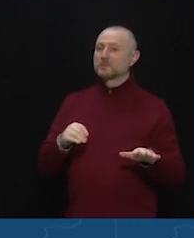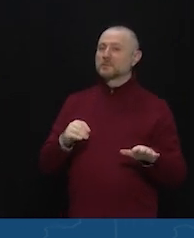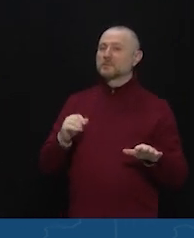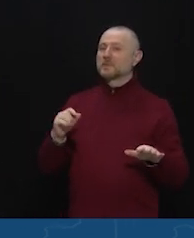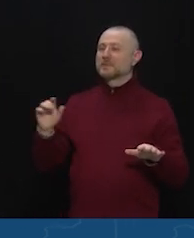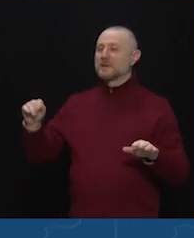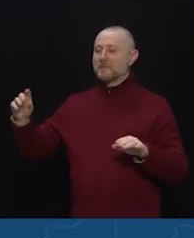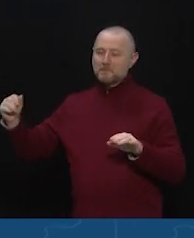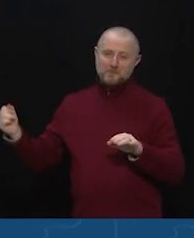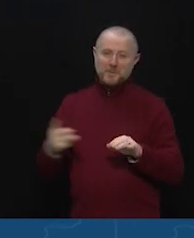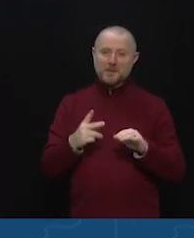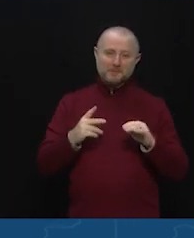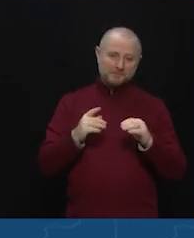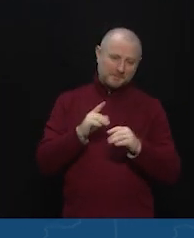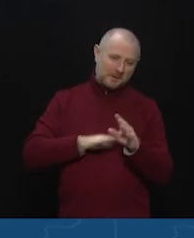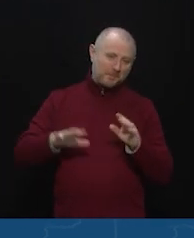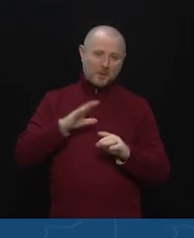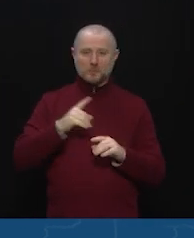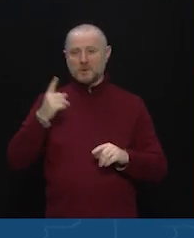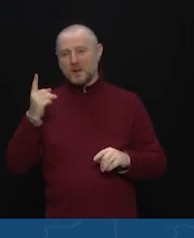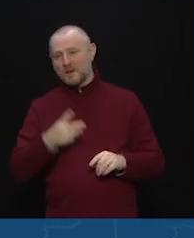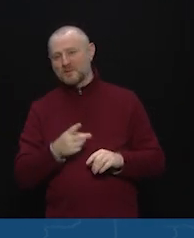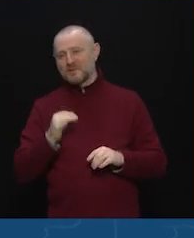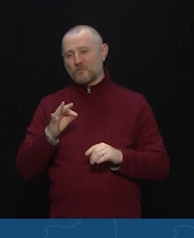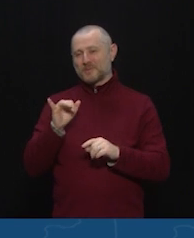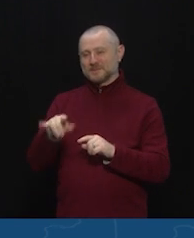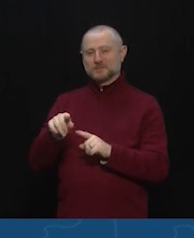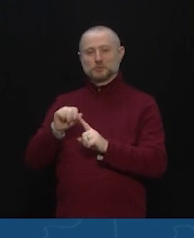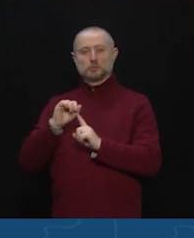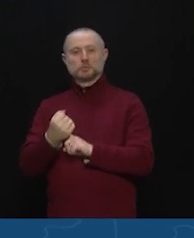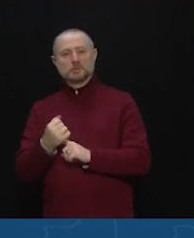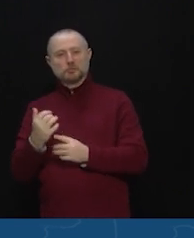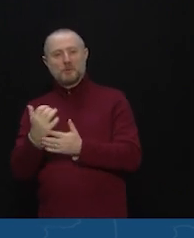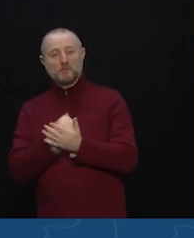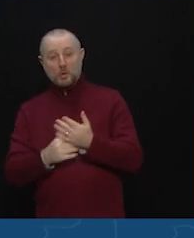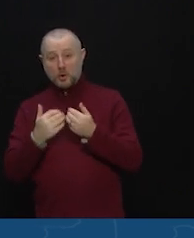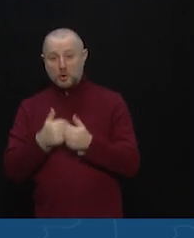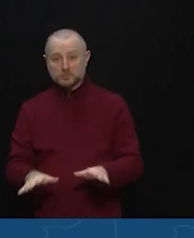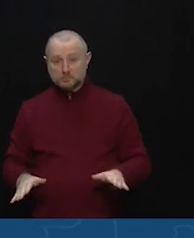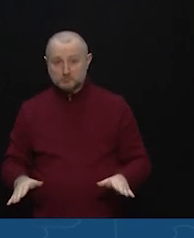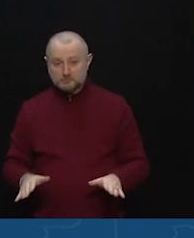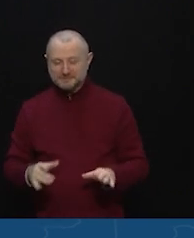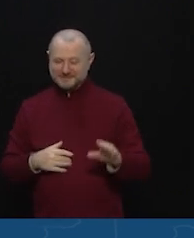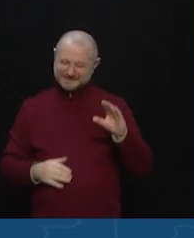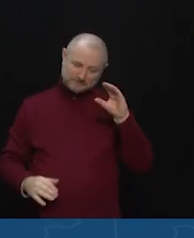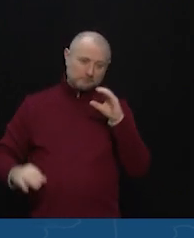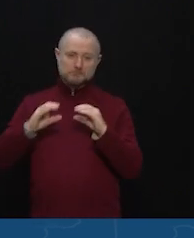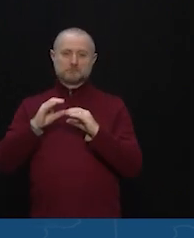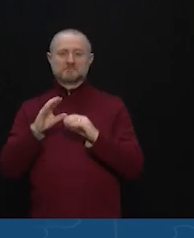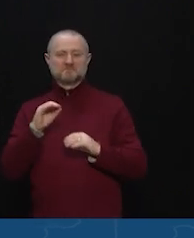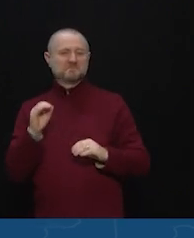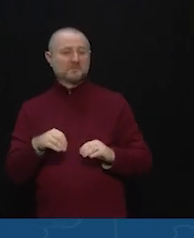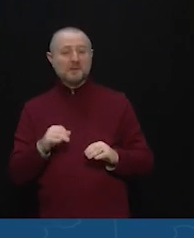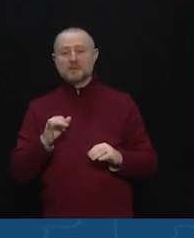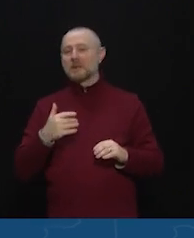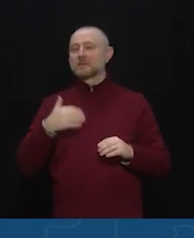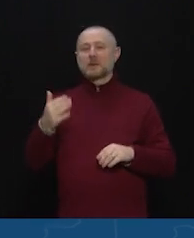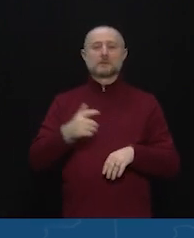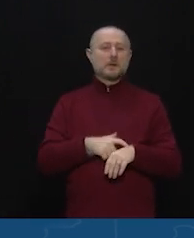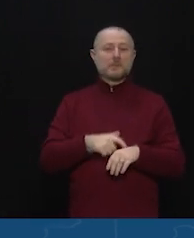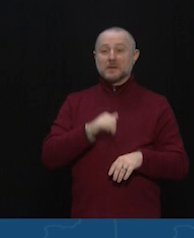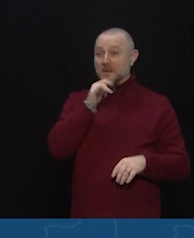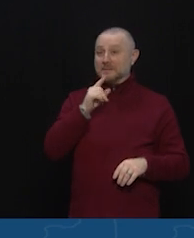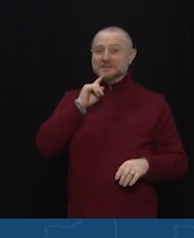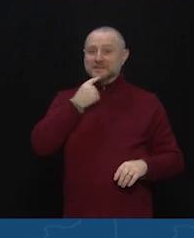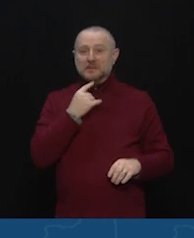half of these scenario revenue losses. Now, perhaps they won't be that dramatic next time, and perhaps they will, but there'll be other